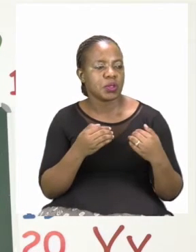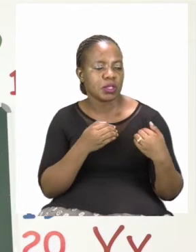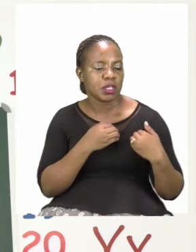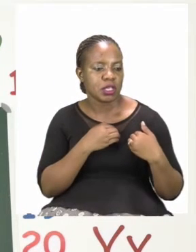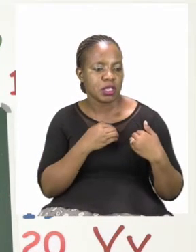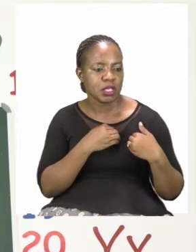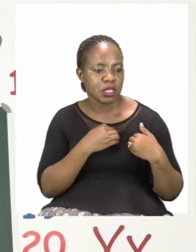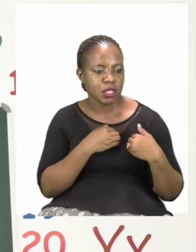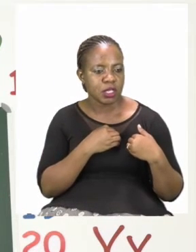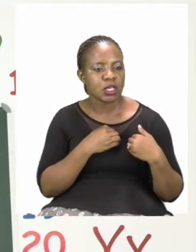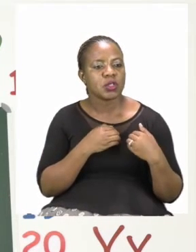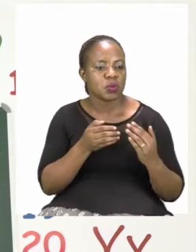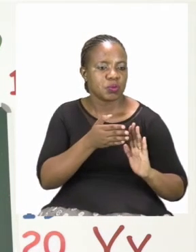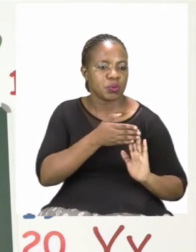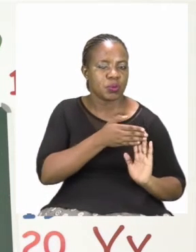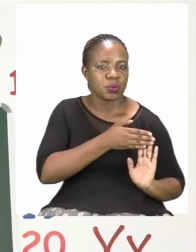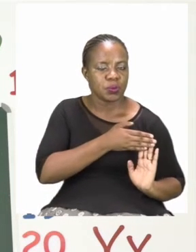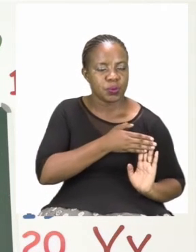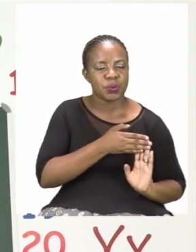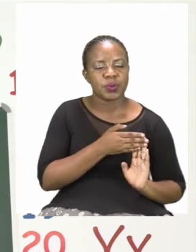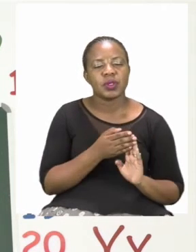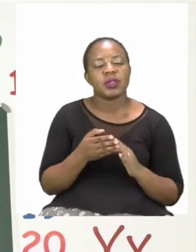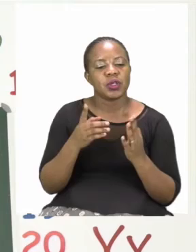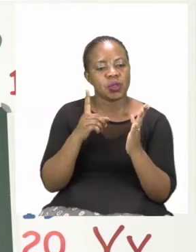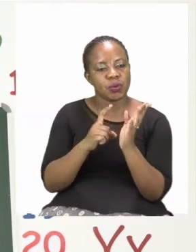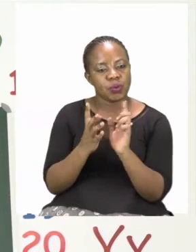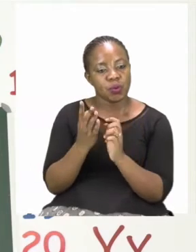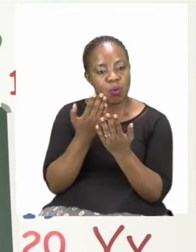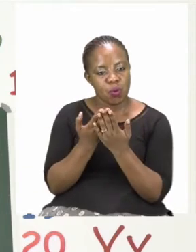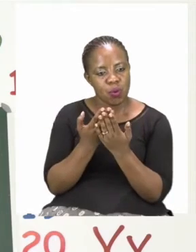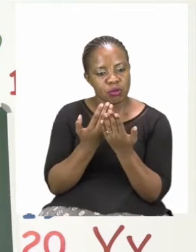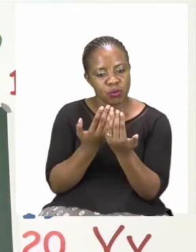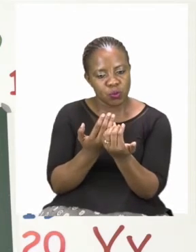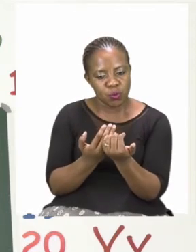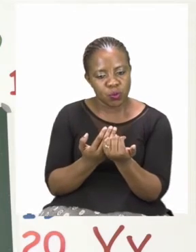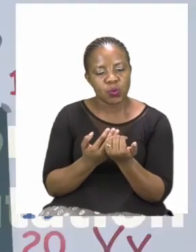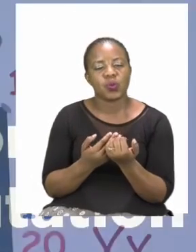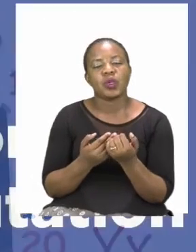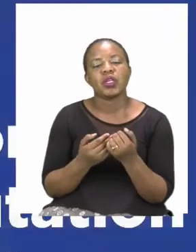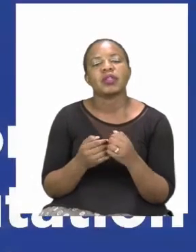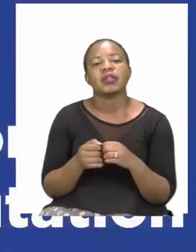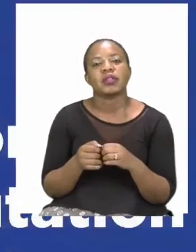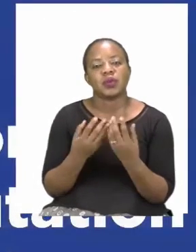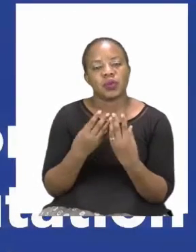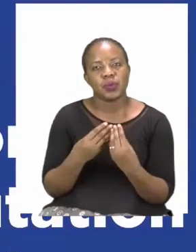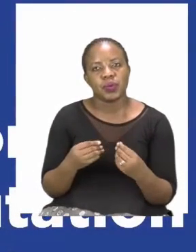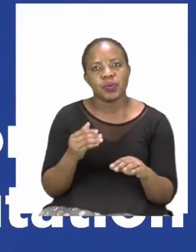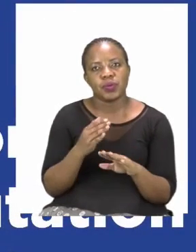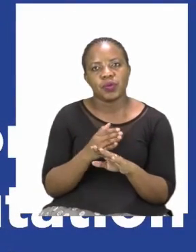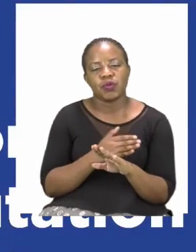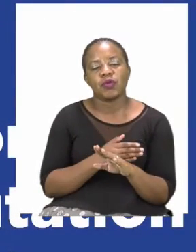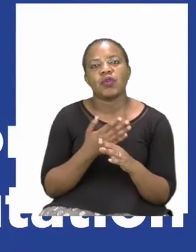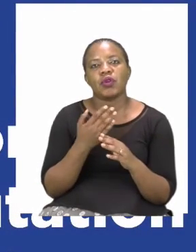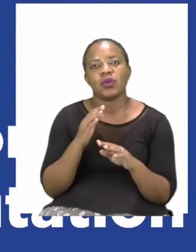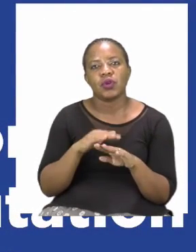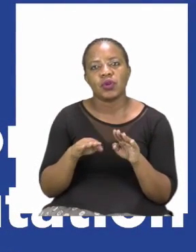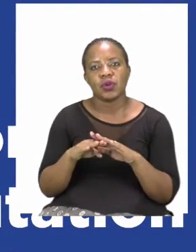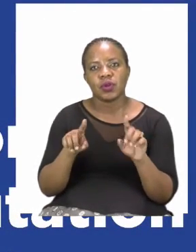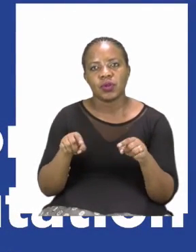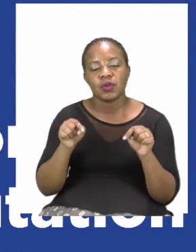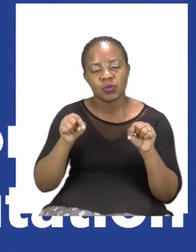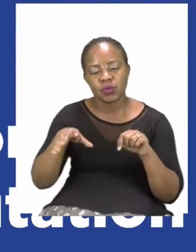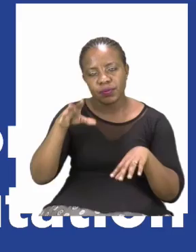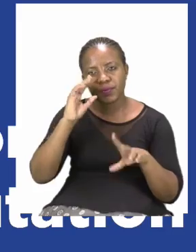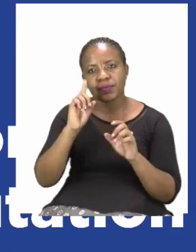sure your hands are dry before you touch anything else. Well done. Today's lesson is all